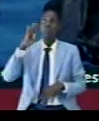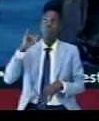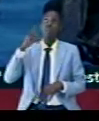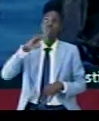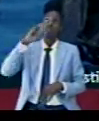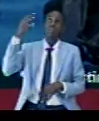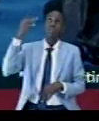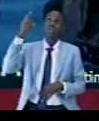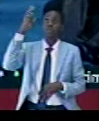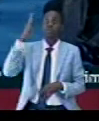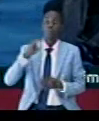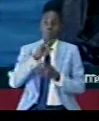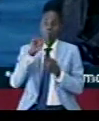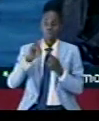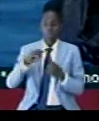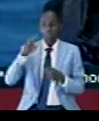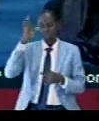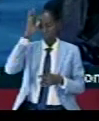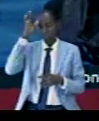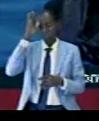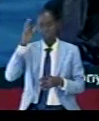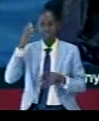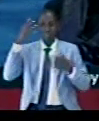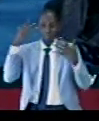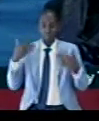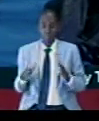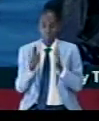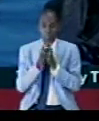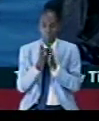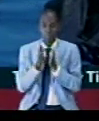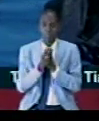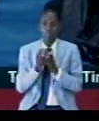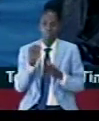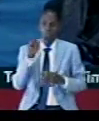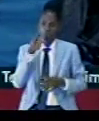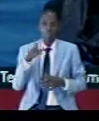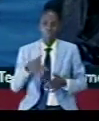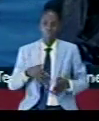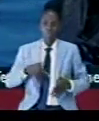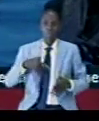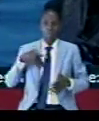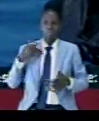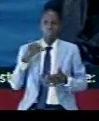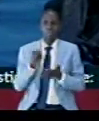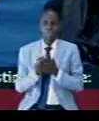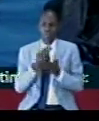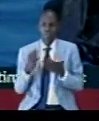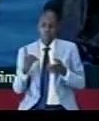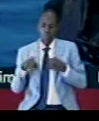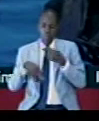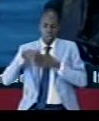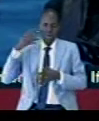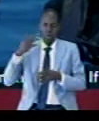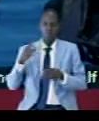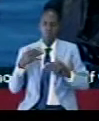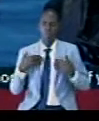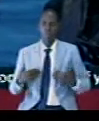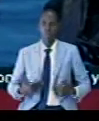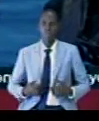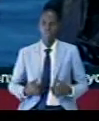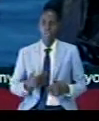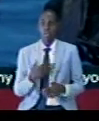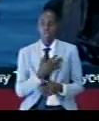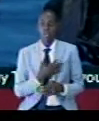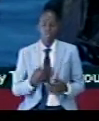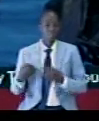when Baba finished pray, I feel like something went out of my body. So, and